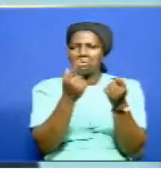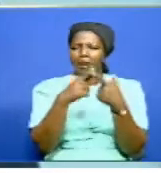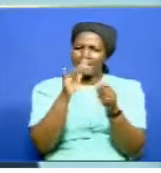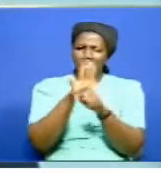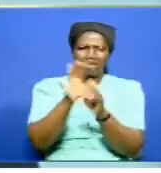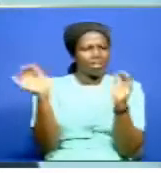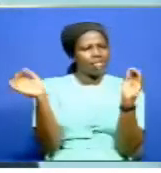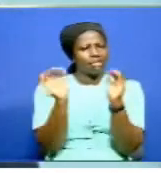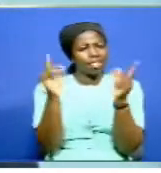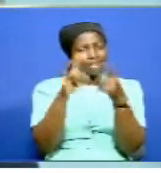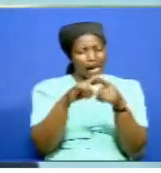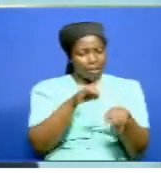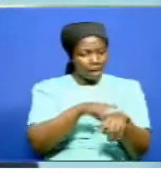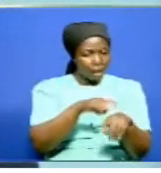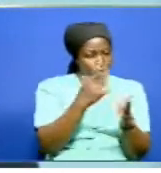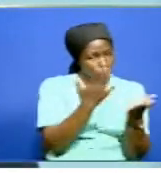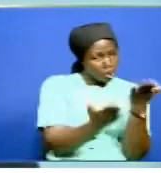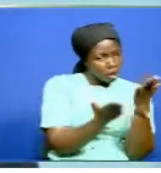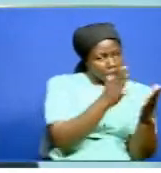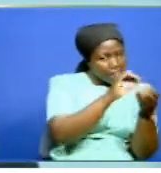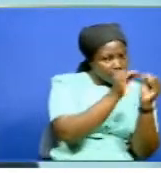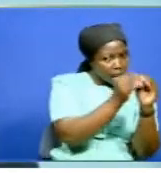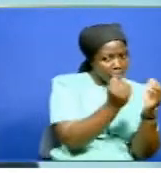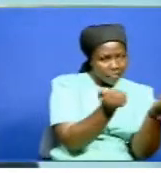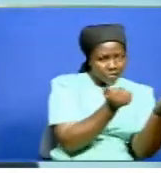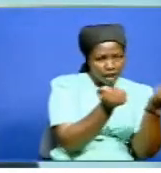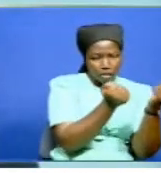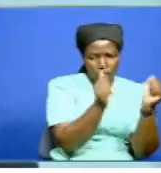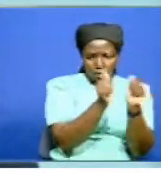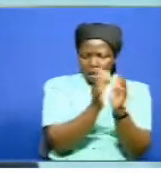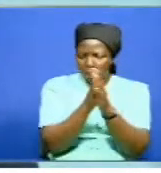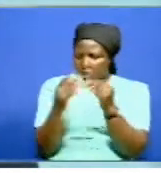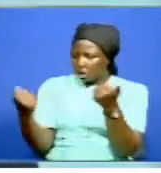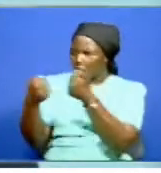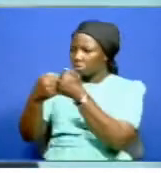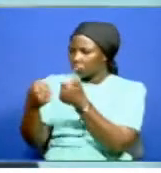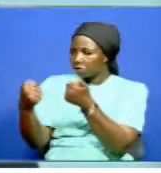and the fatal crashes that we experience in this country,